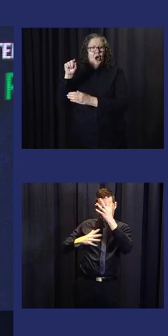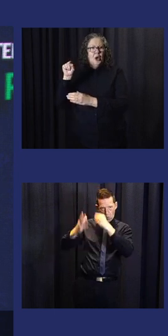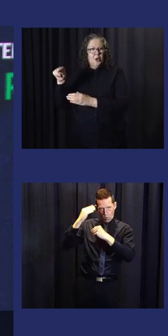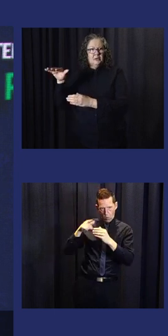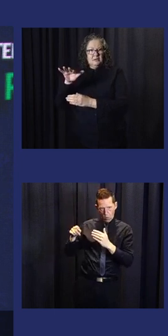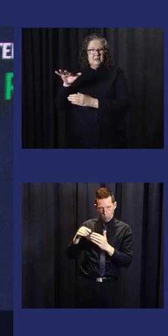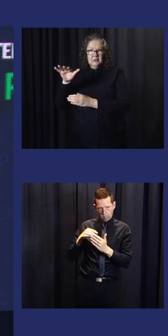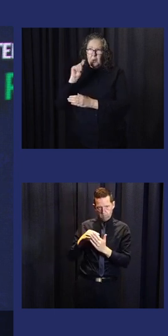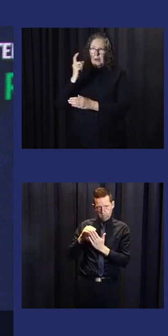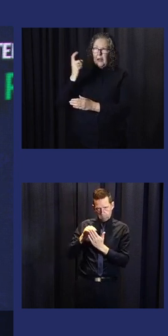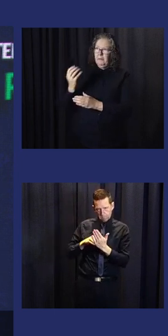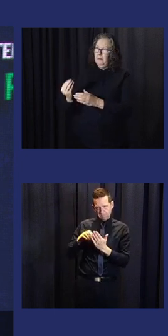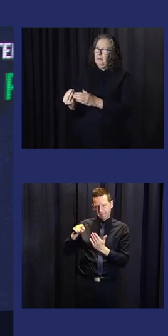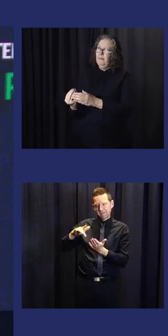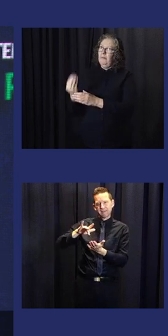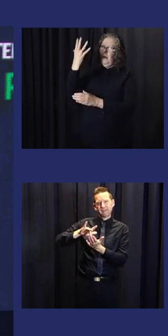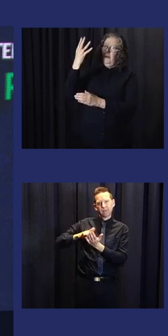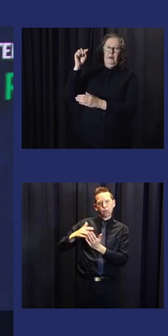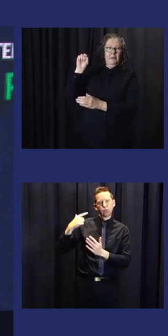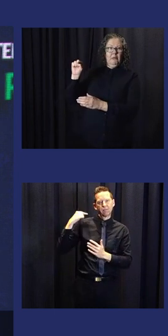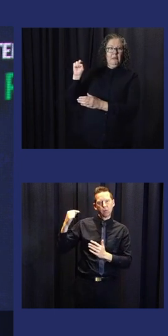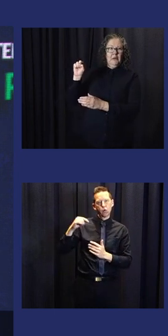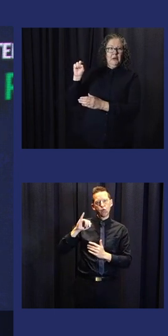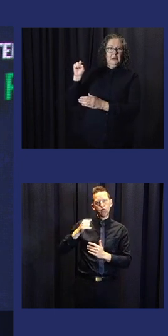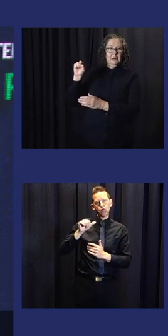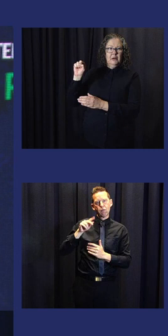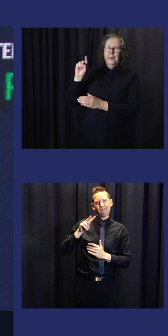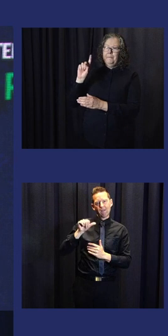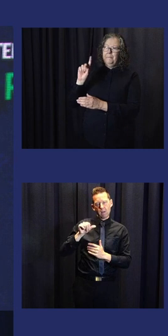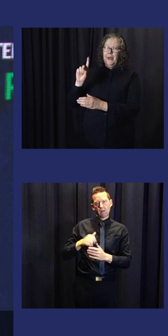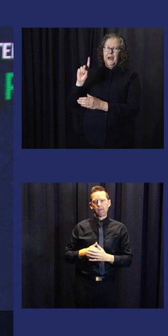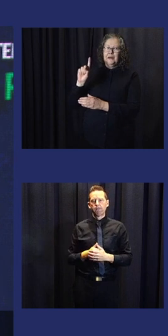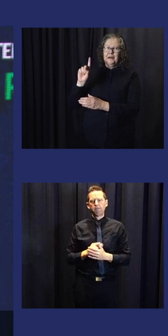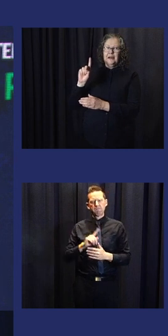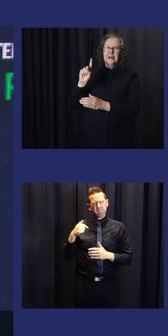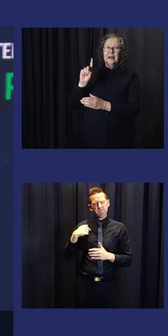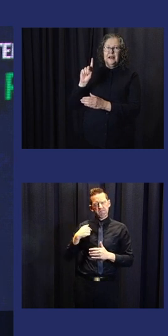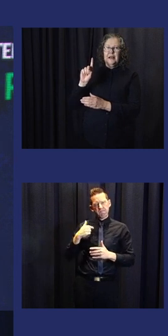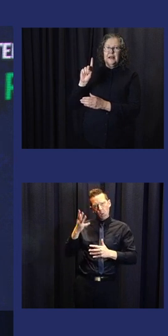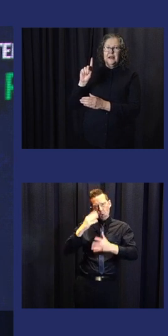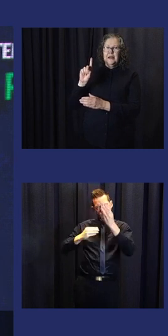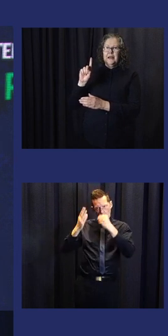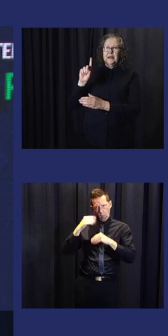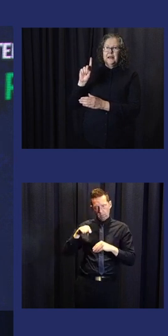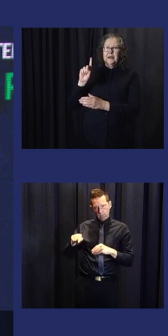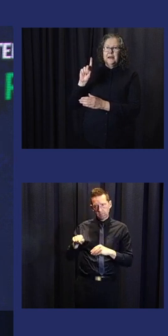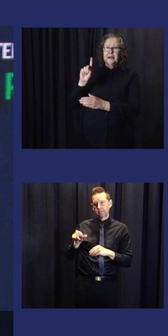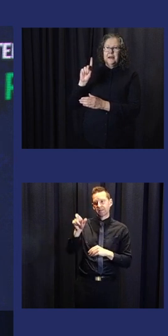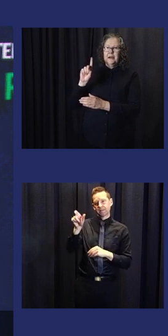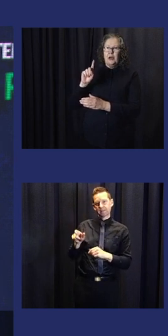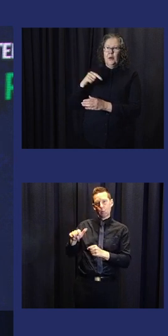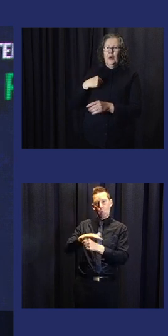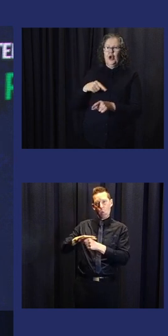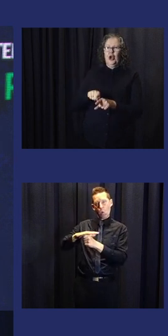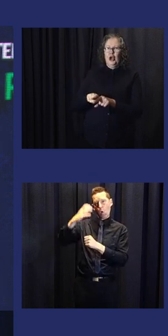Therefore, our preparedness is better when we establish evacuation plan when was alerted